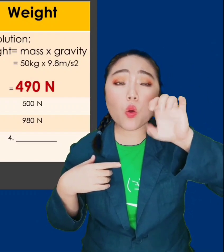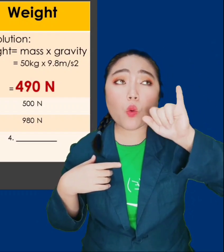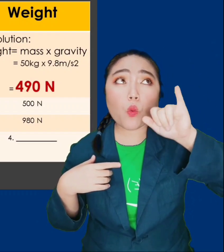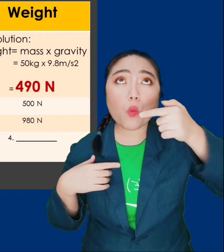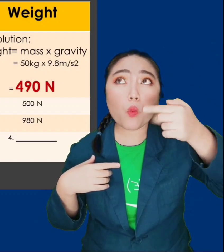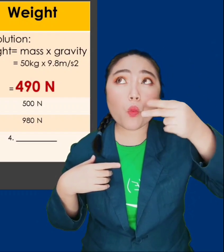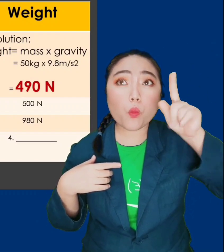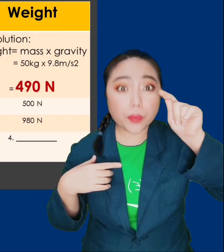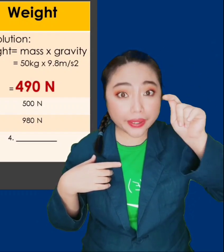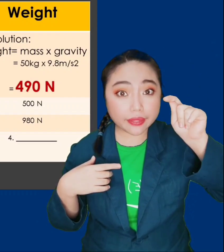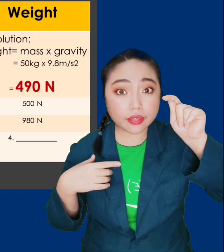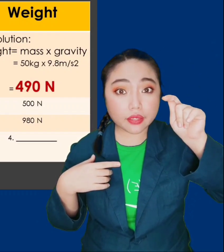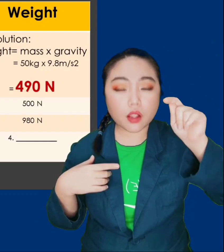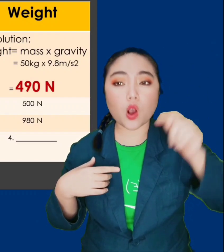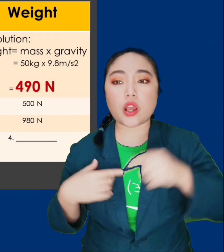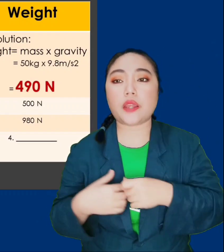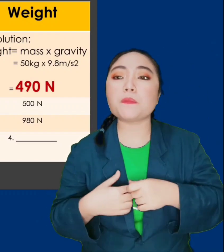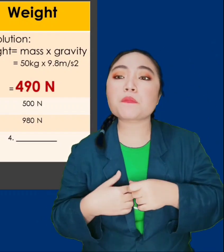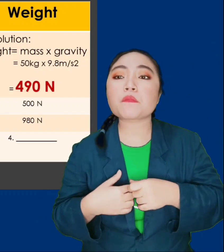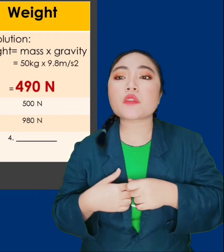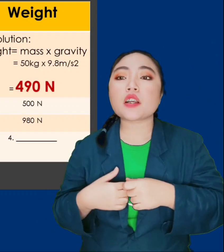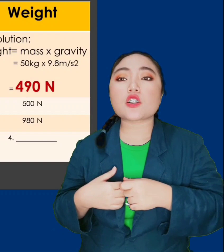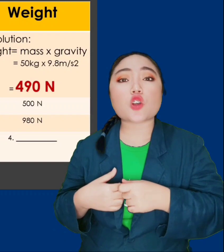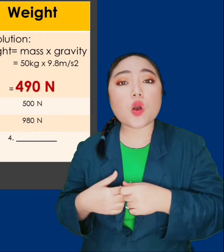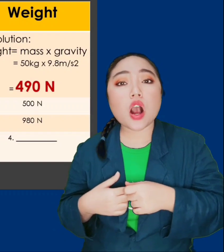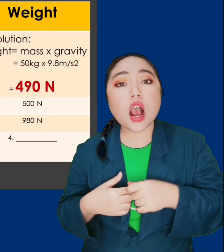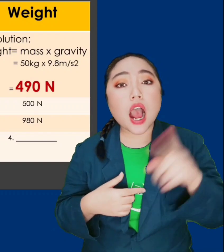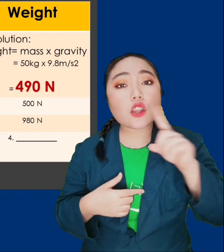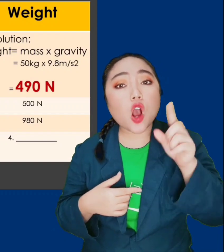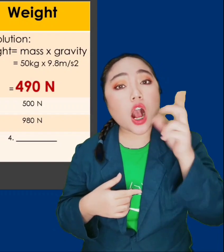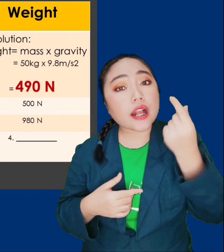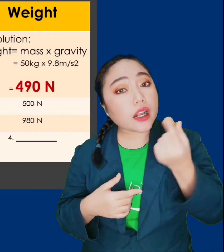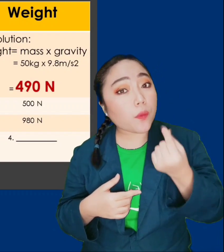the weight.